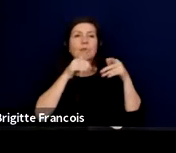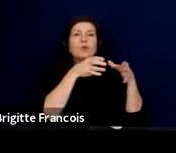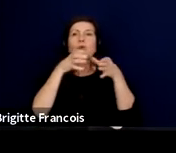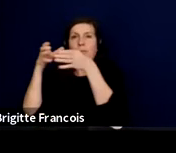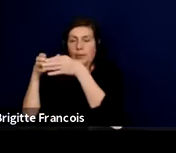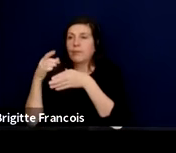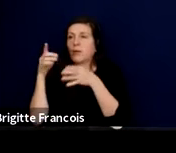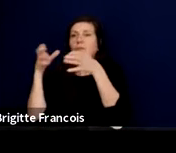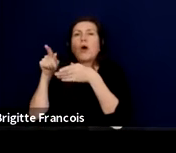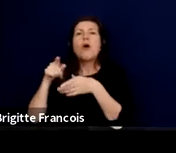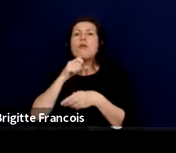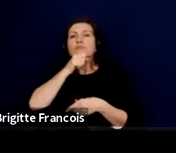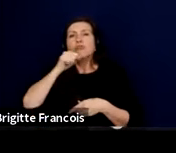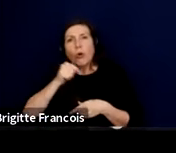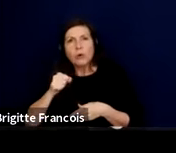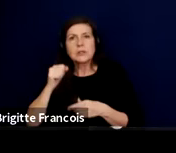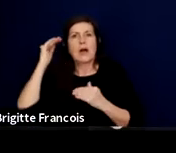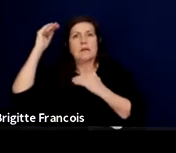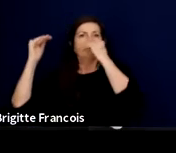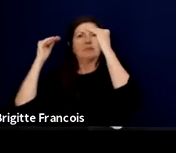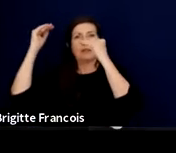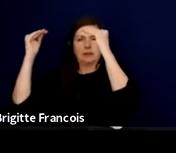mind what I think